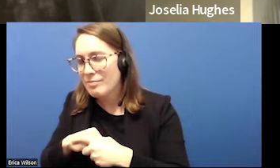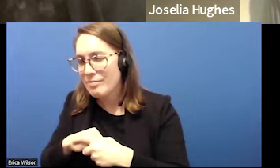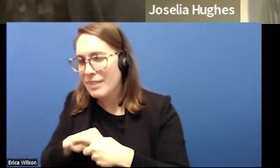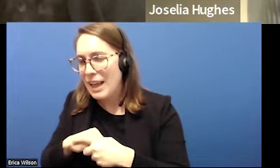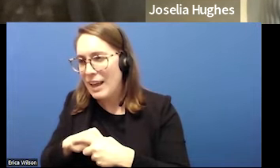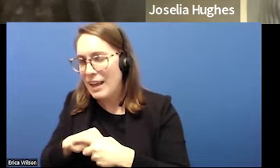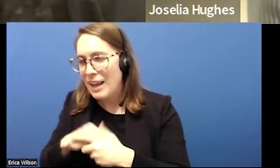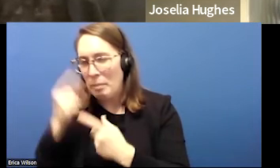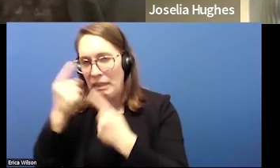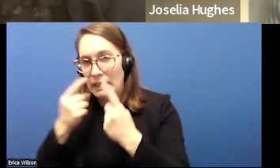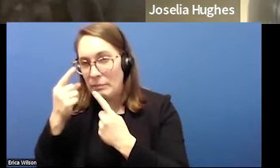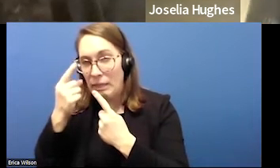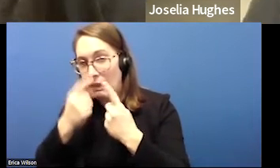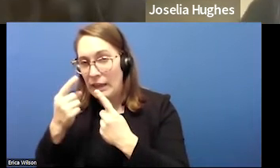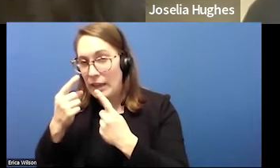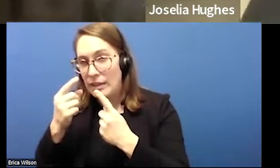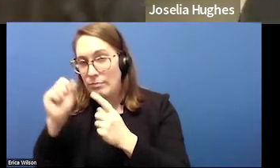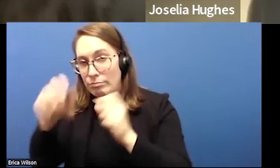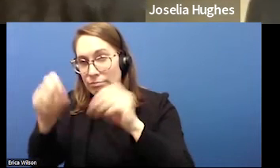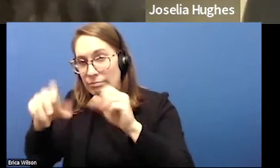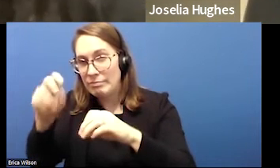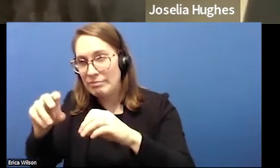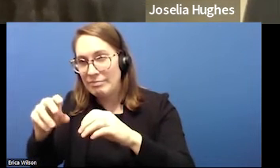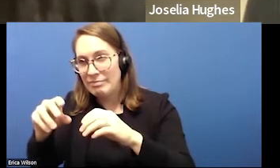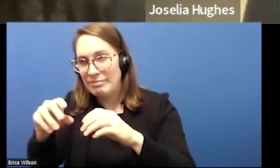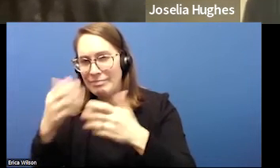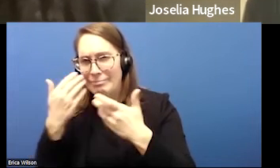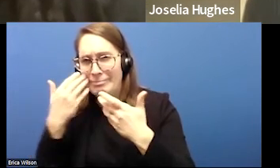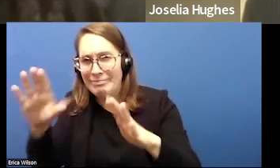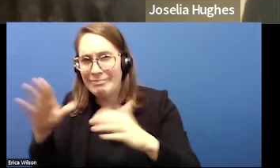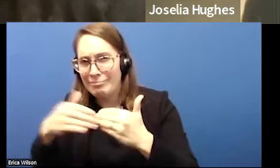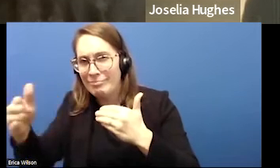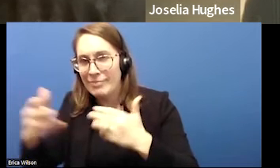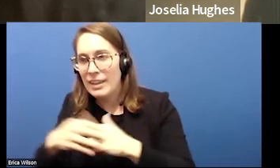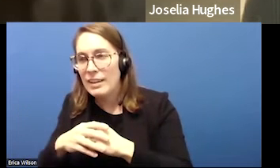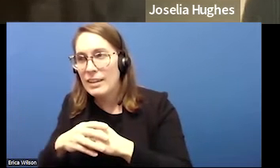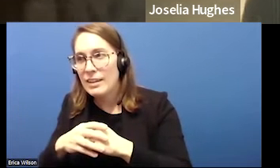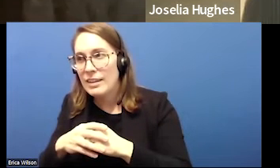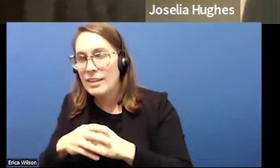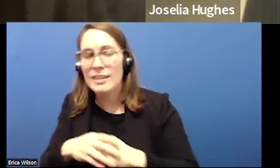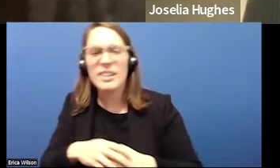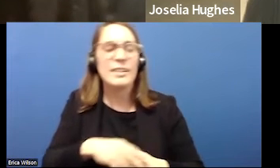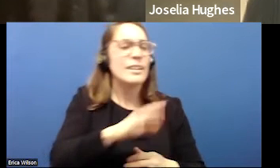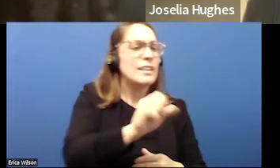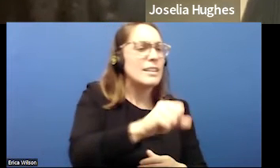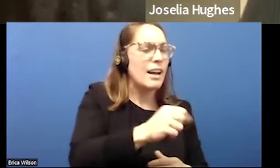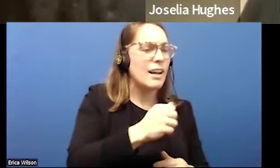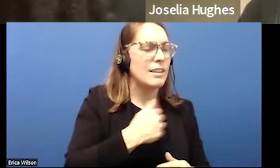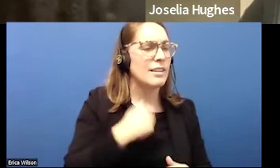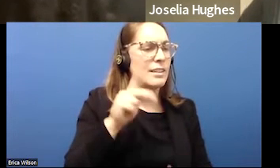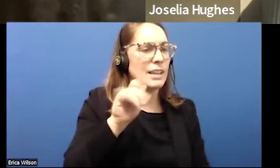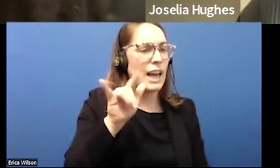I don't really know where I'm going with this thought. I'm just thinking about class. Yeah, this is Kayla. There was